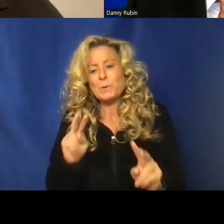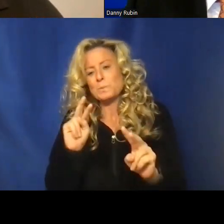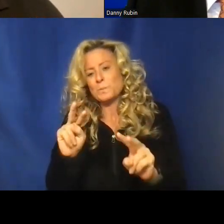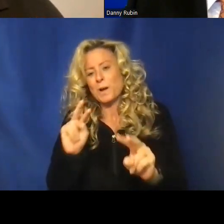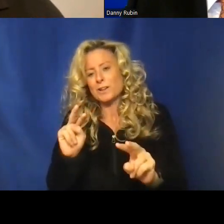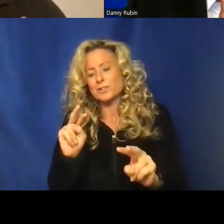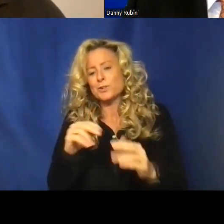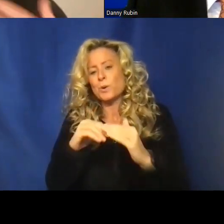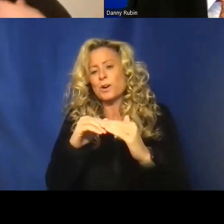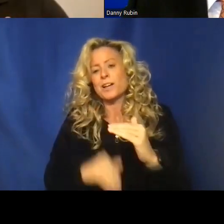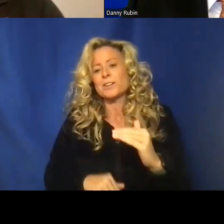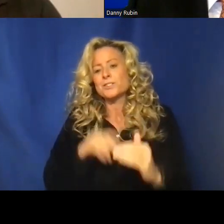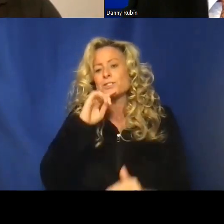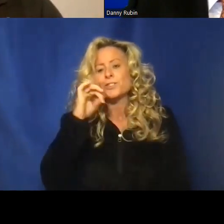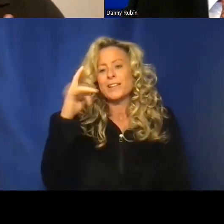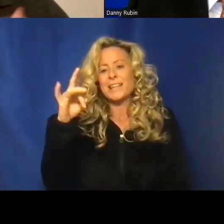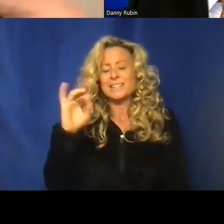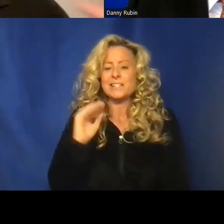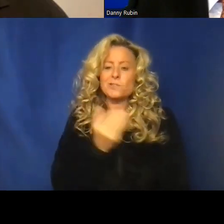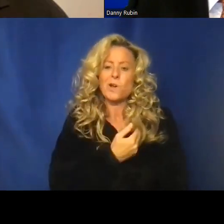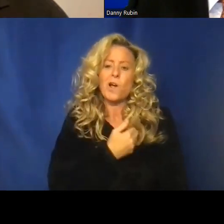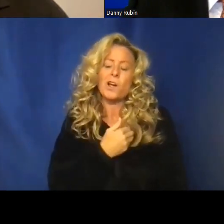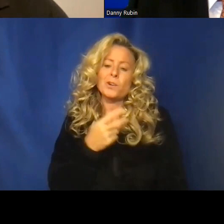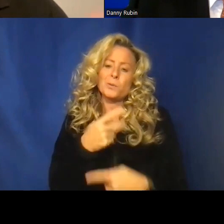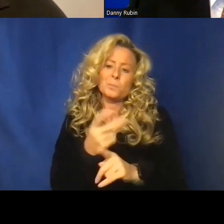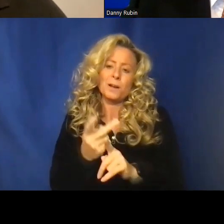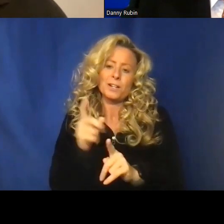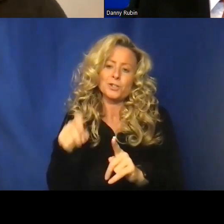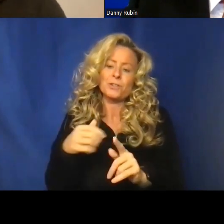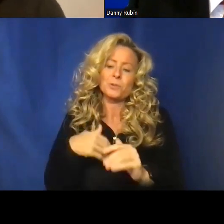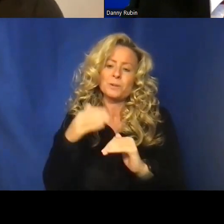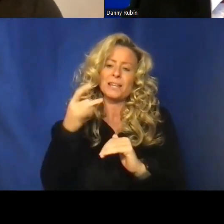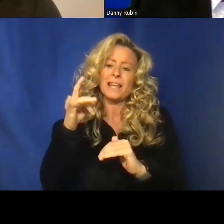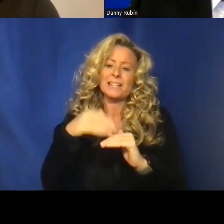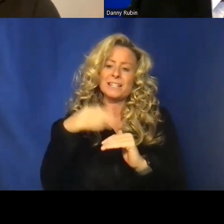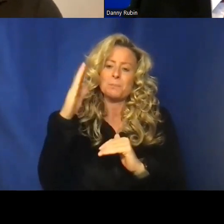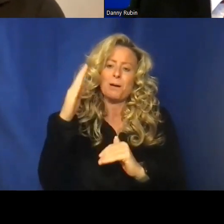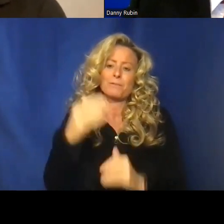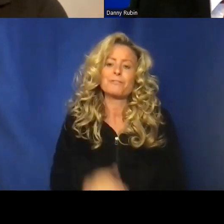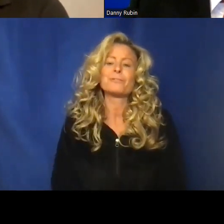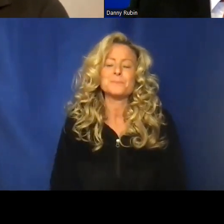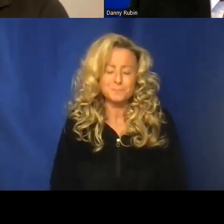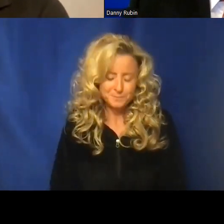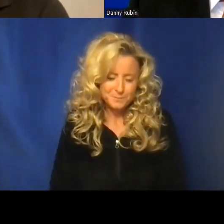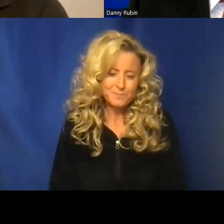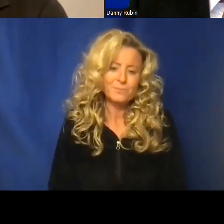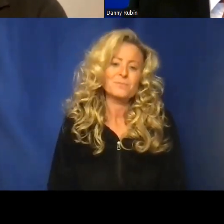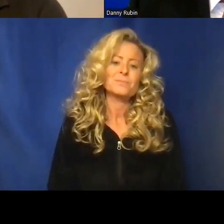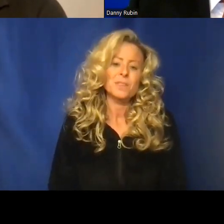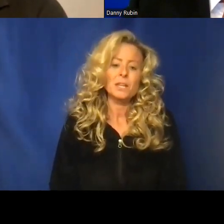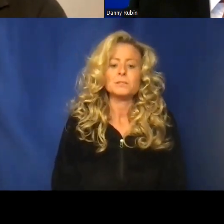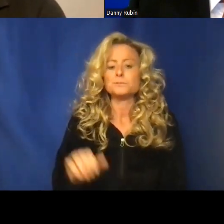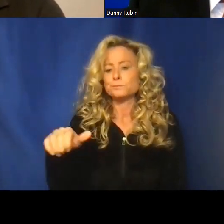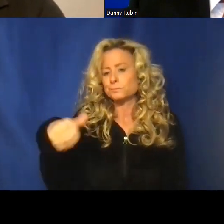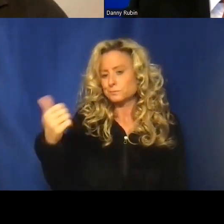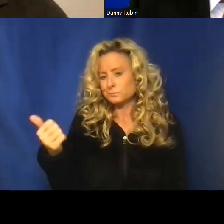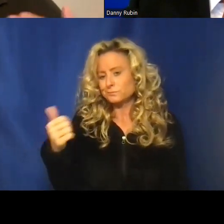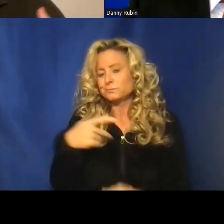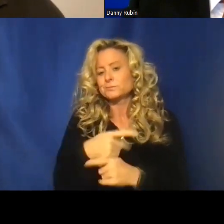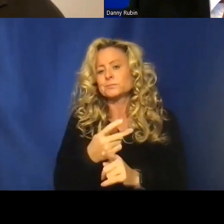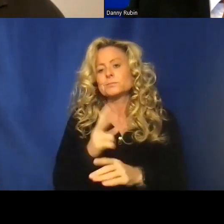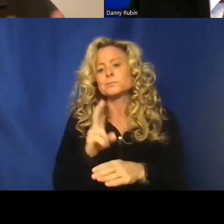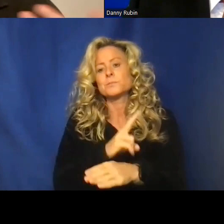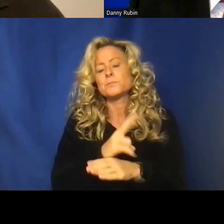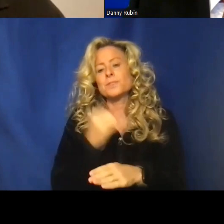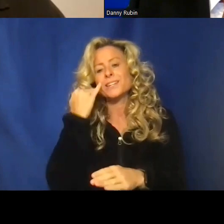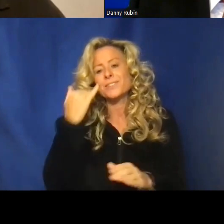are under 18. Our product, you have to be 18 or older to use. But there are some other products that you can use if you're